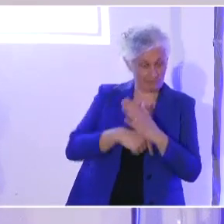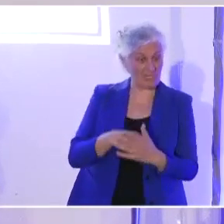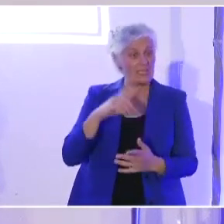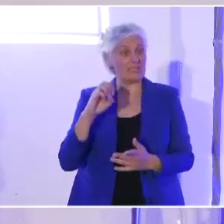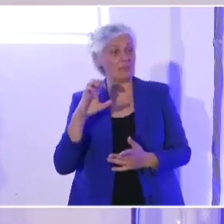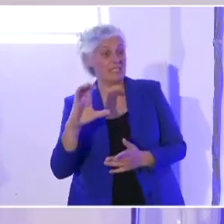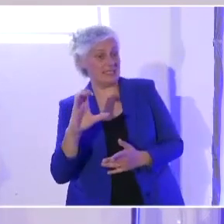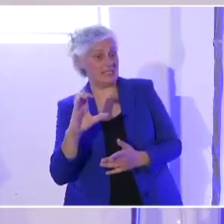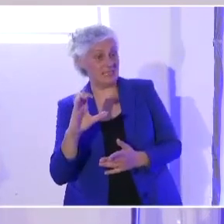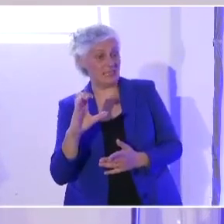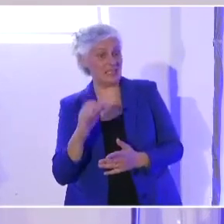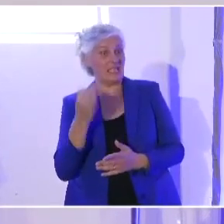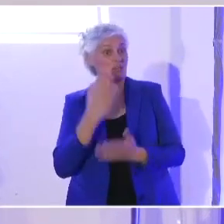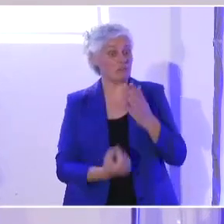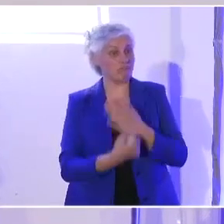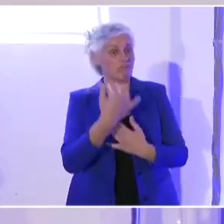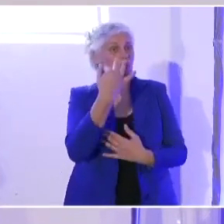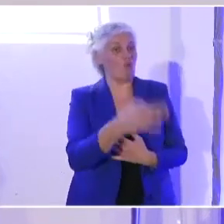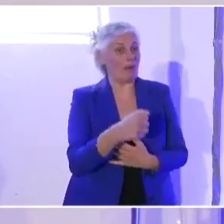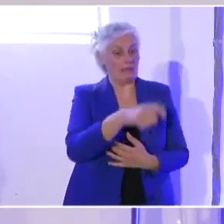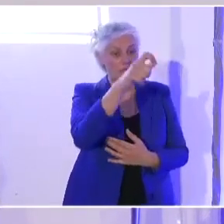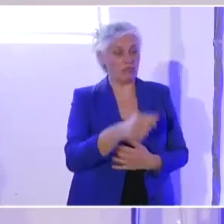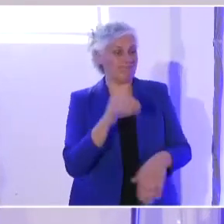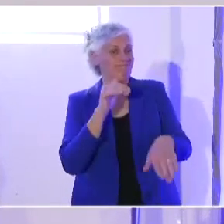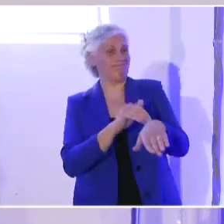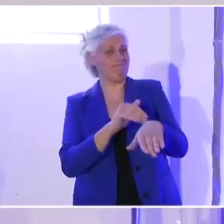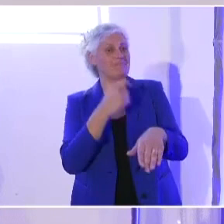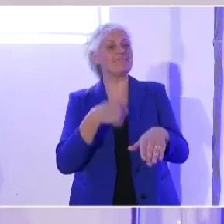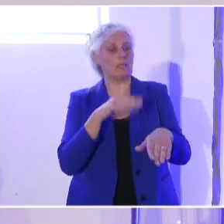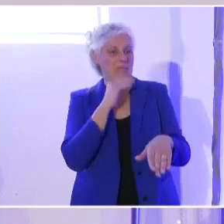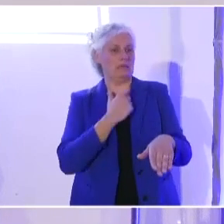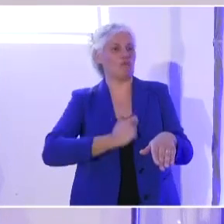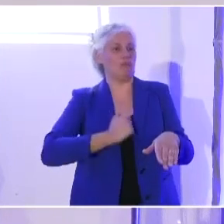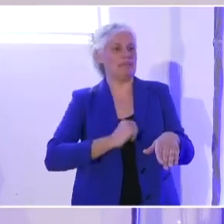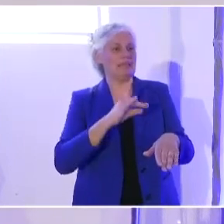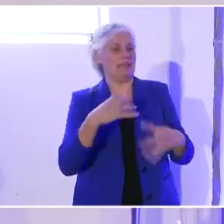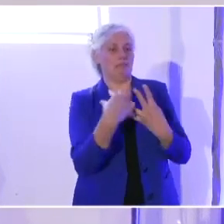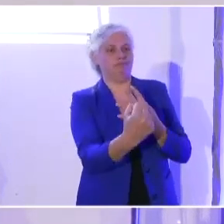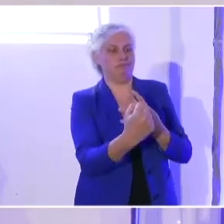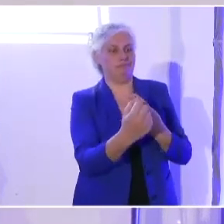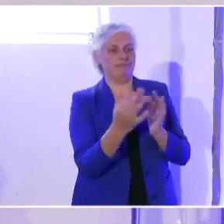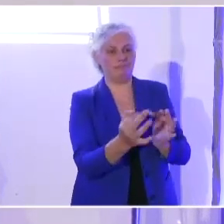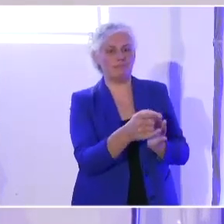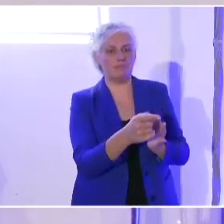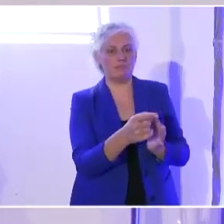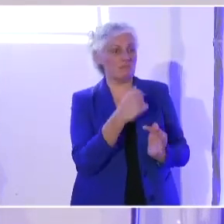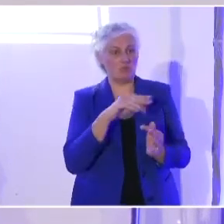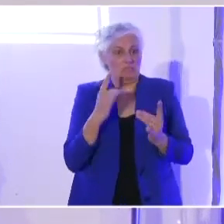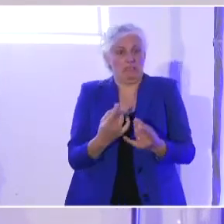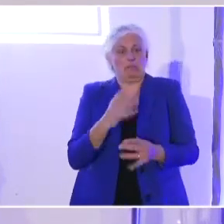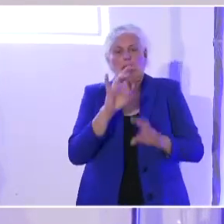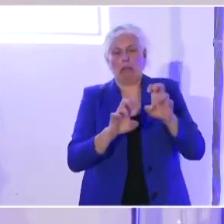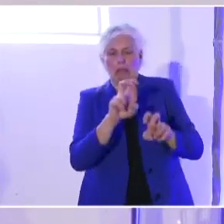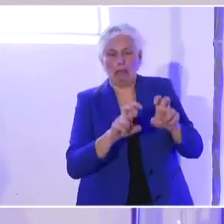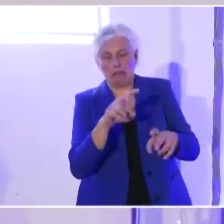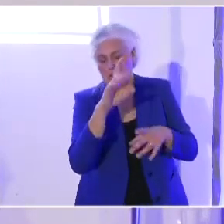is if something has gone wrong and personal data has been impacted, it's probably going to be a personal data breach. Now, I think you really need to question that interpretation,